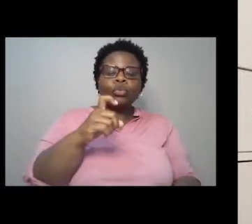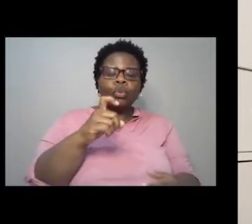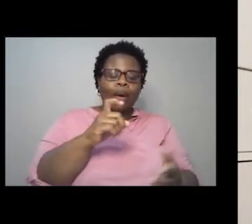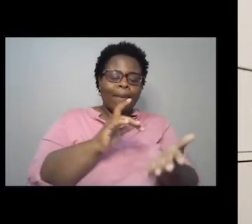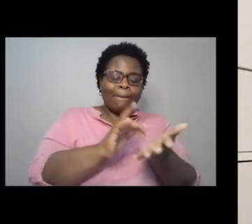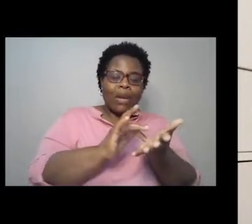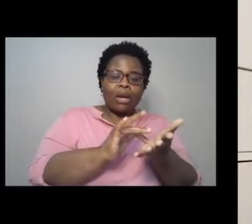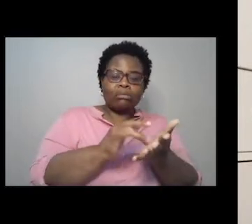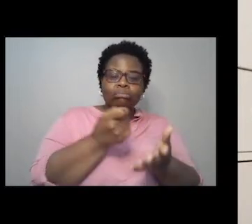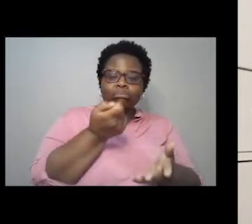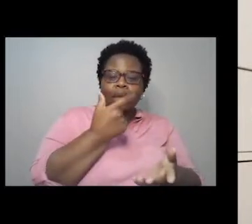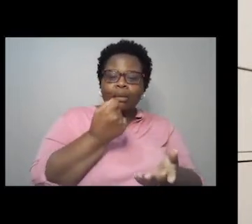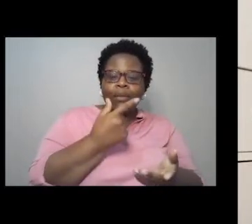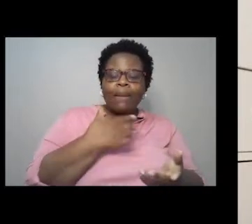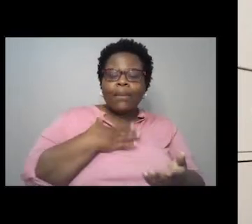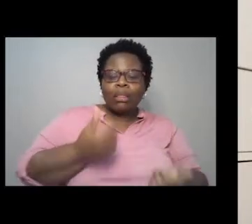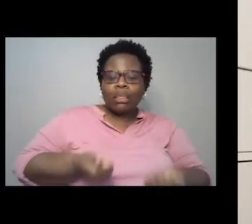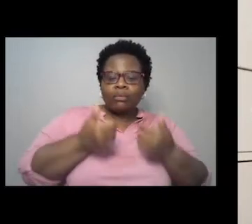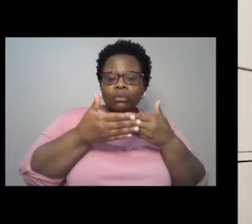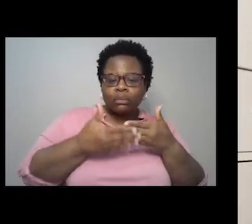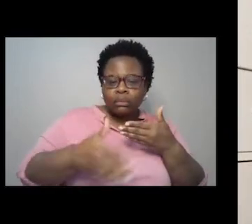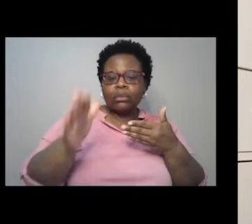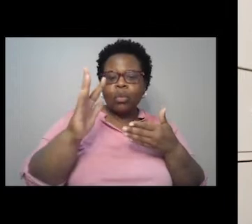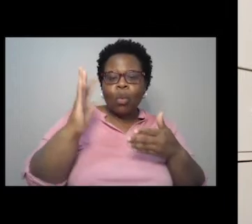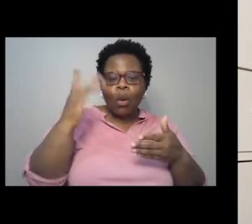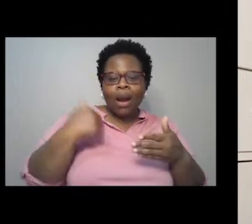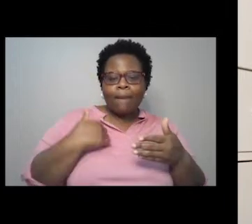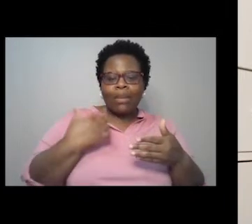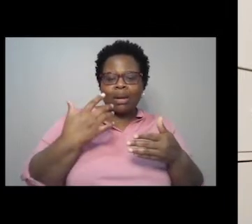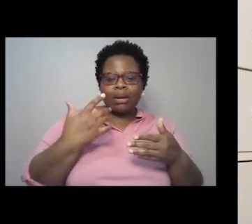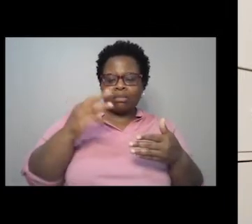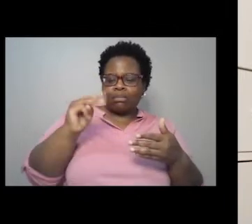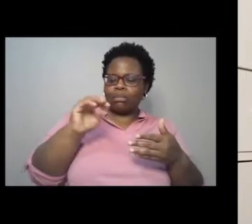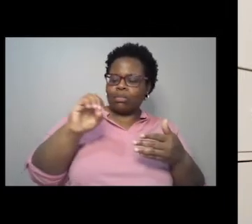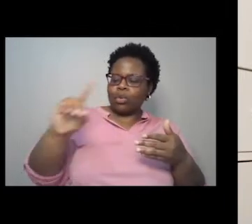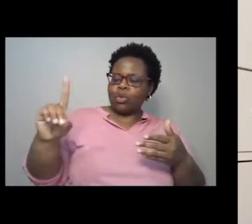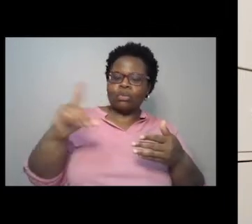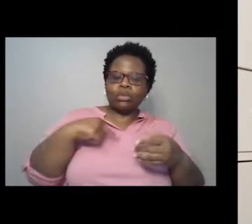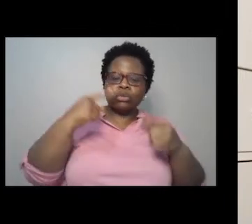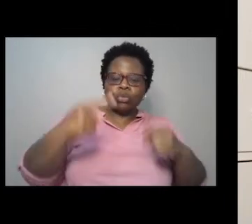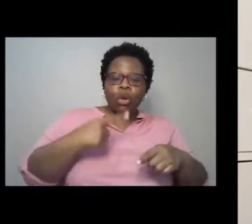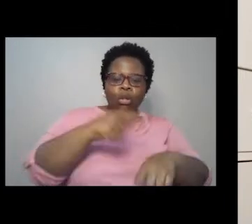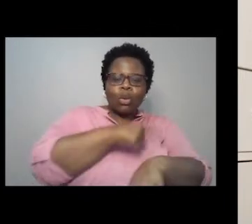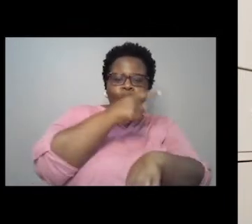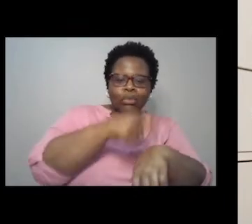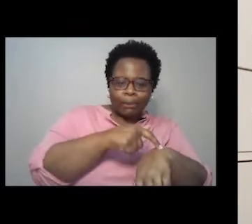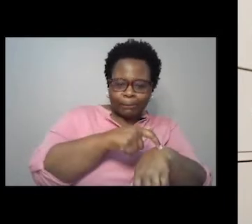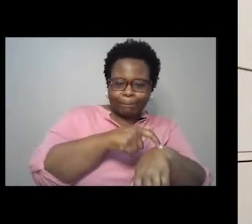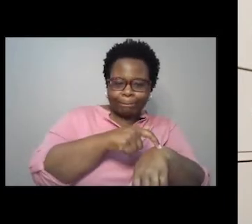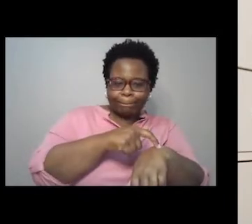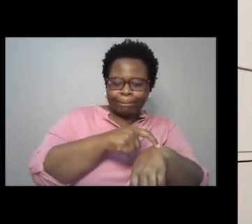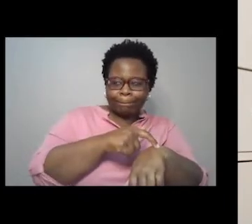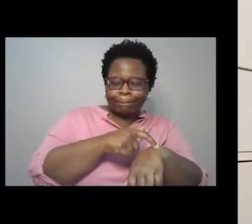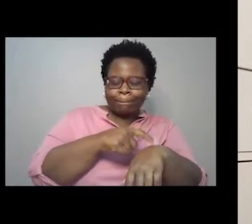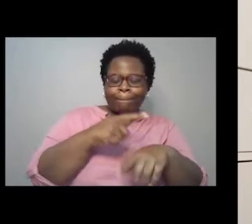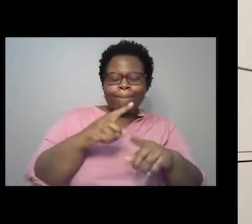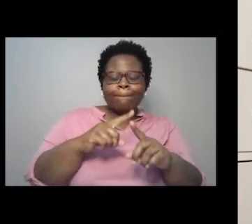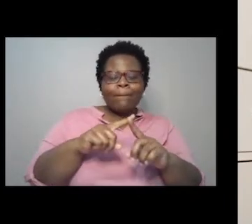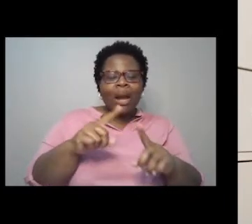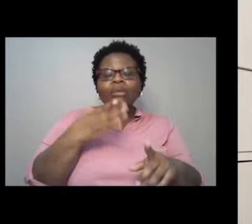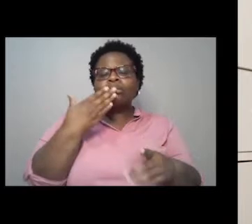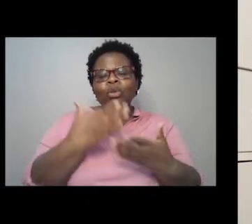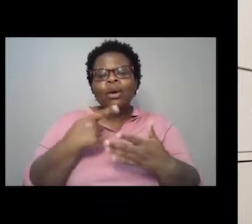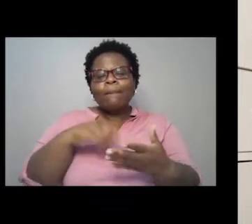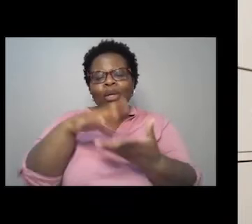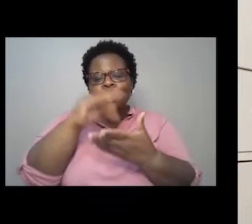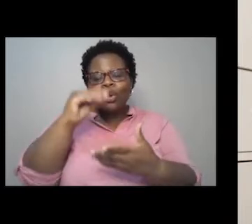to stay on medication for the rest of my life because I had had problems with my mood for so long. Fortunately, I learned that